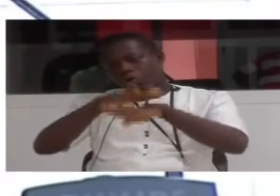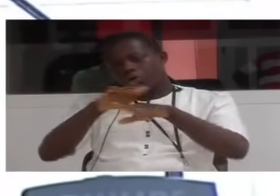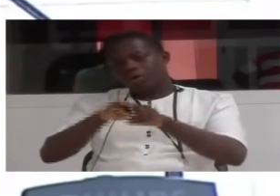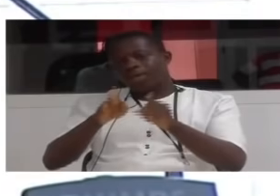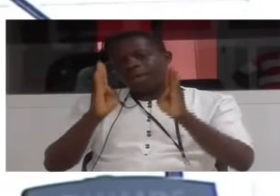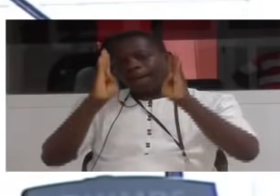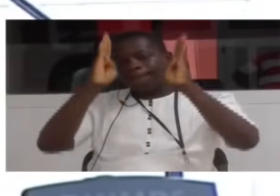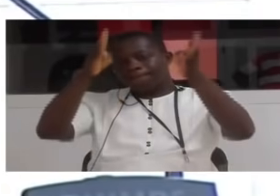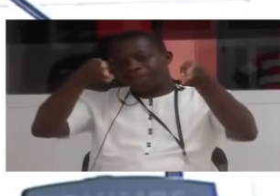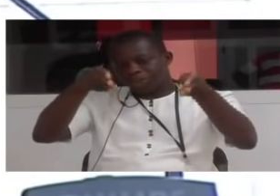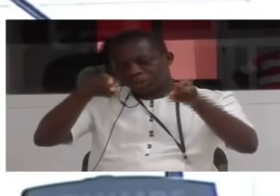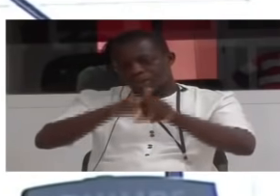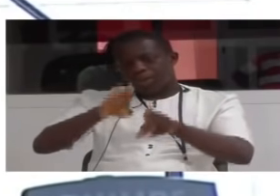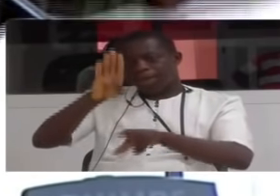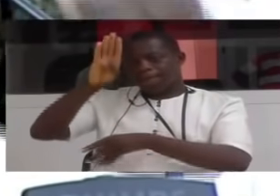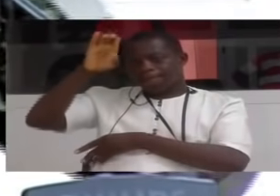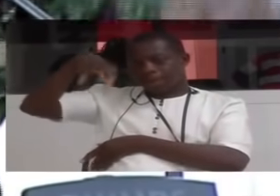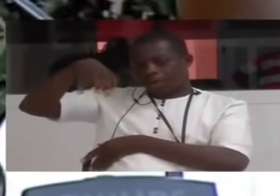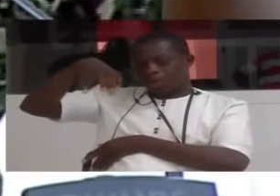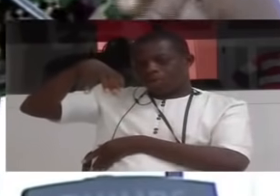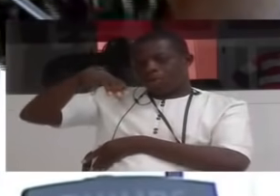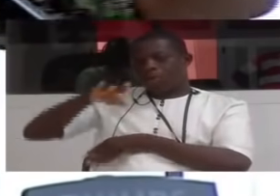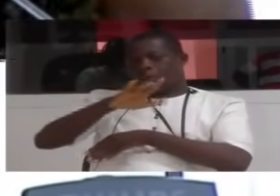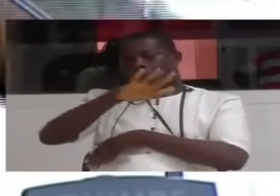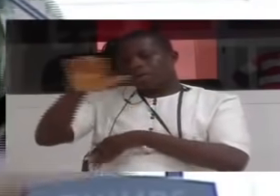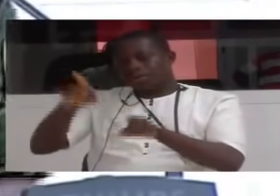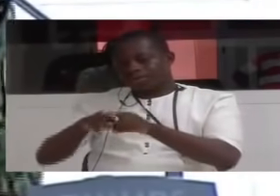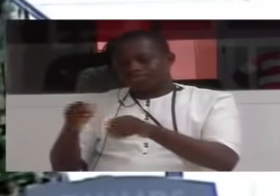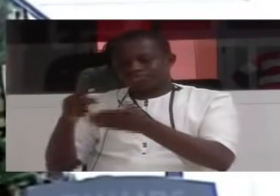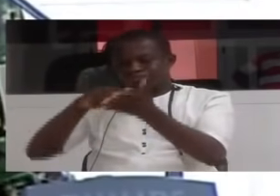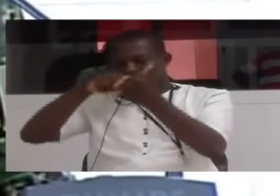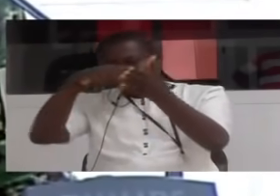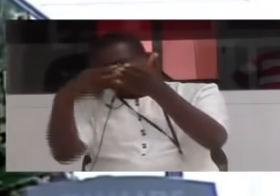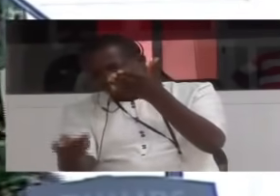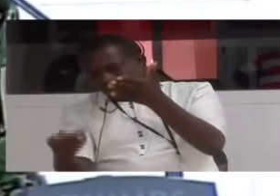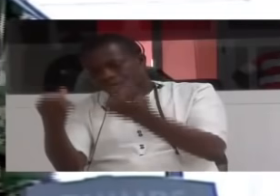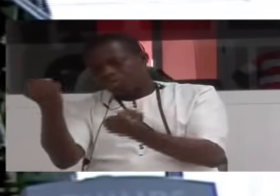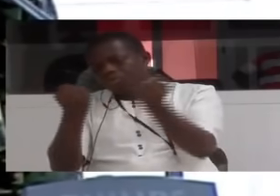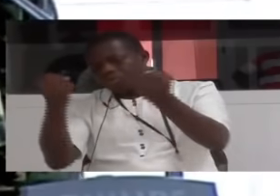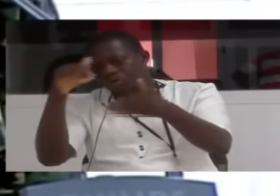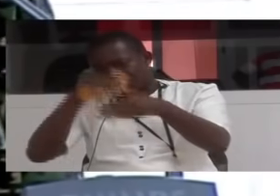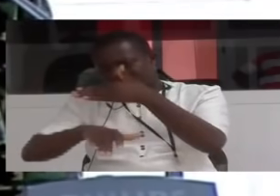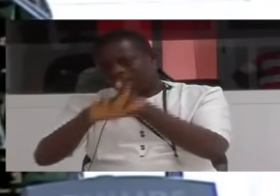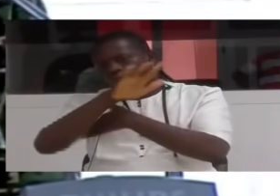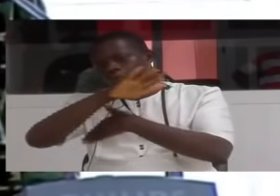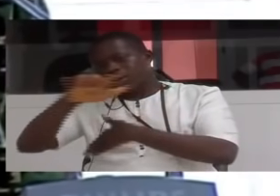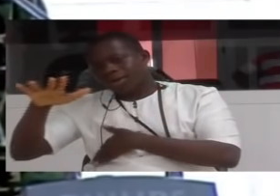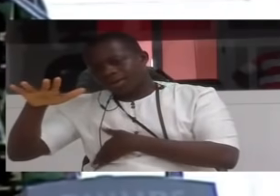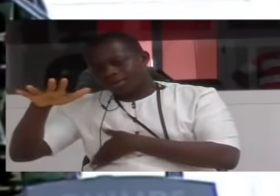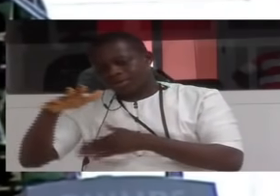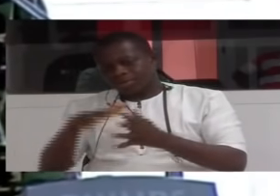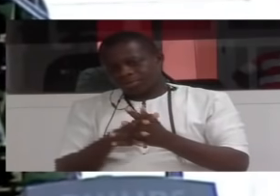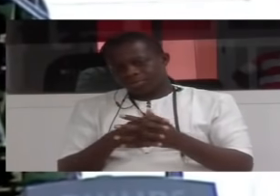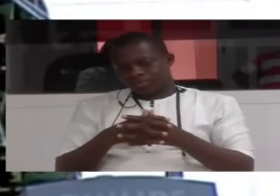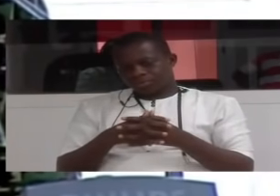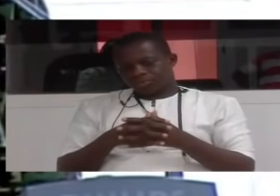bridge bakaw bele am ndox non mu daanu ak moto ci bir ndox bi. What happened to Ilo is like his body was thrown away,